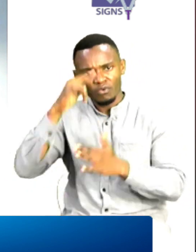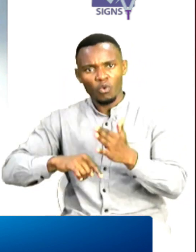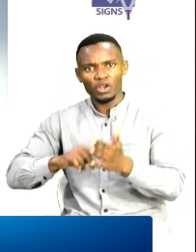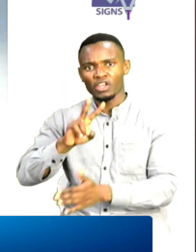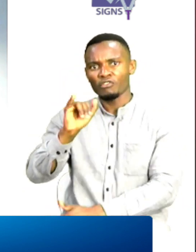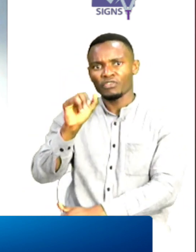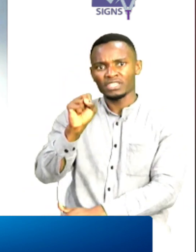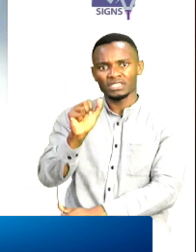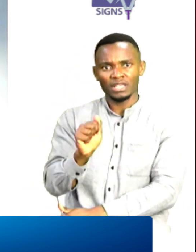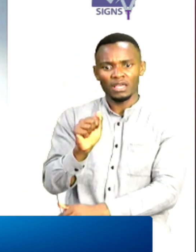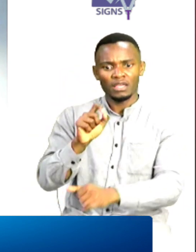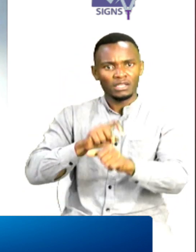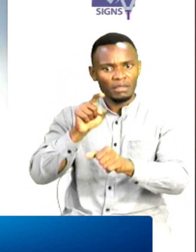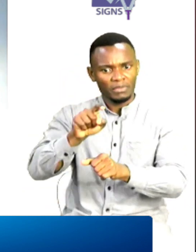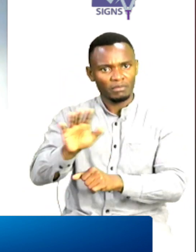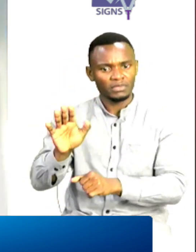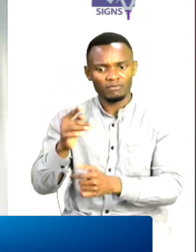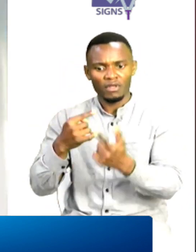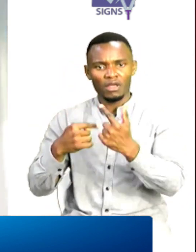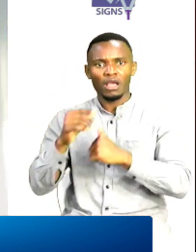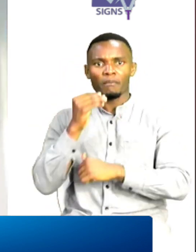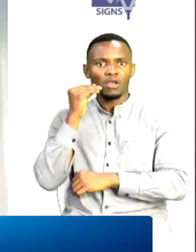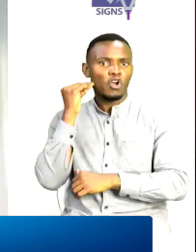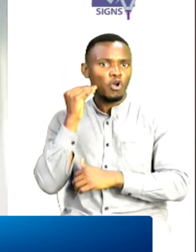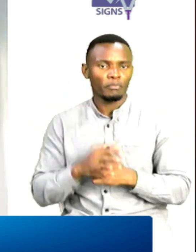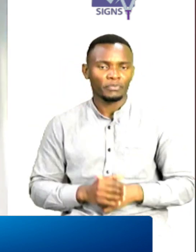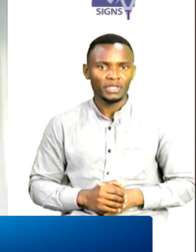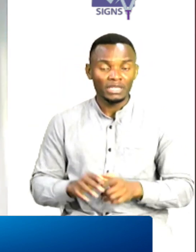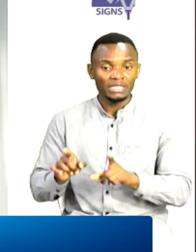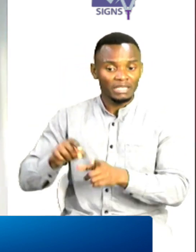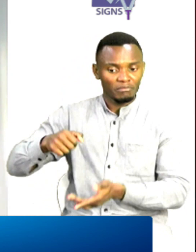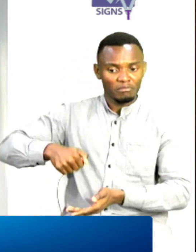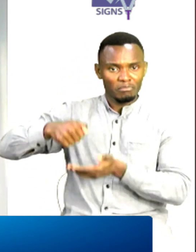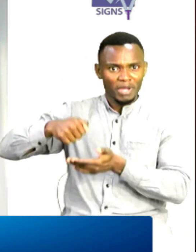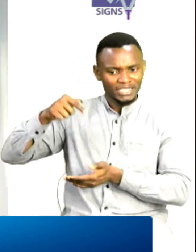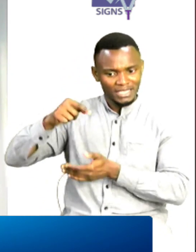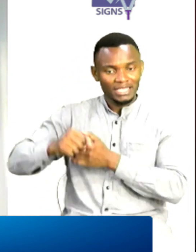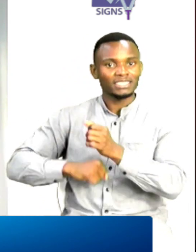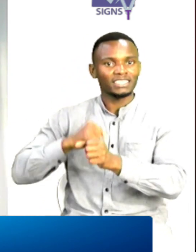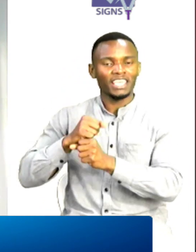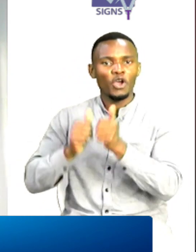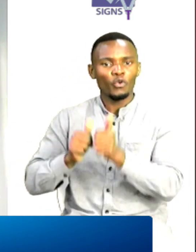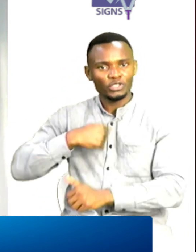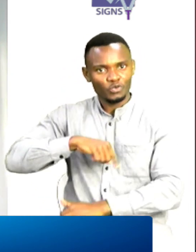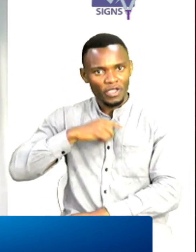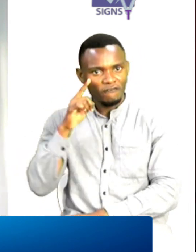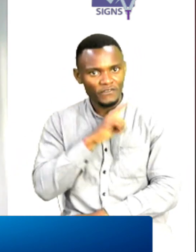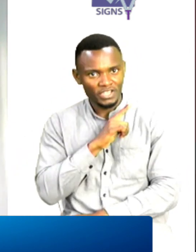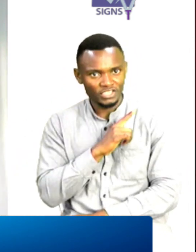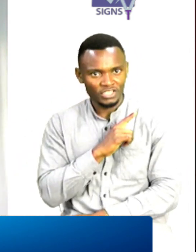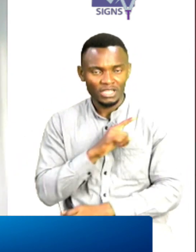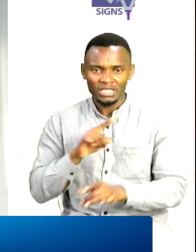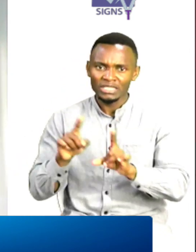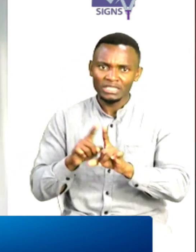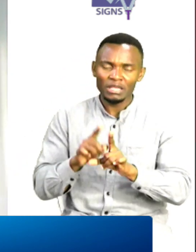when they are coming home. Katika bajeti ya mwaka huu ambao sasa tumemaliza kota, tayari